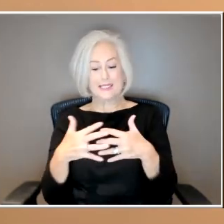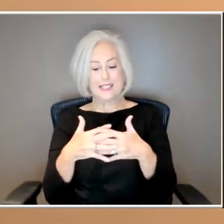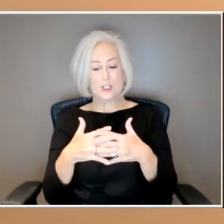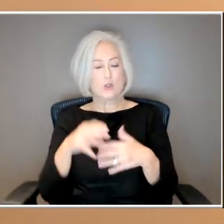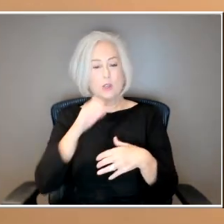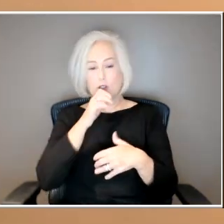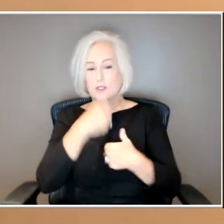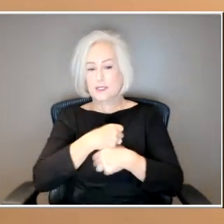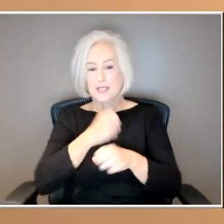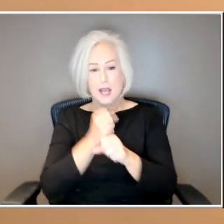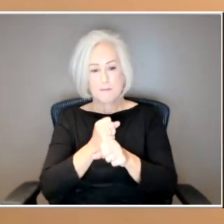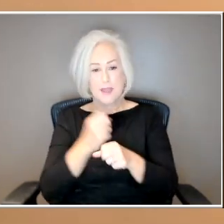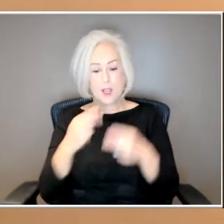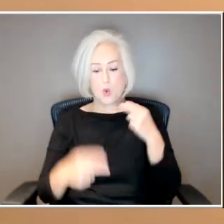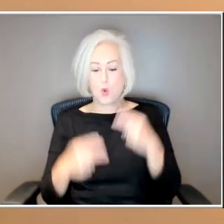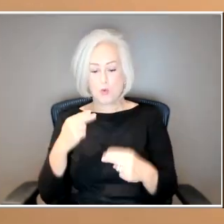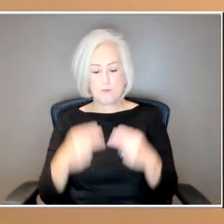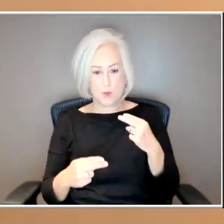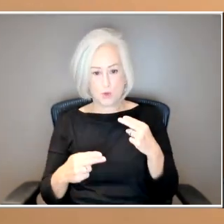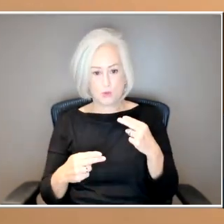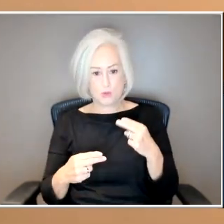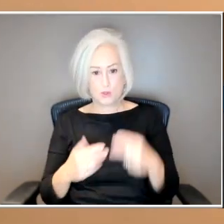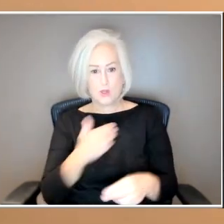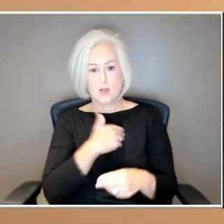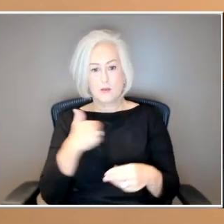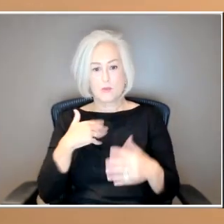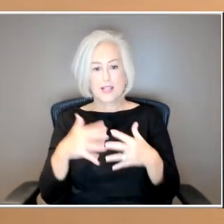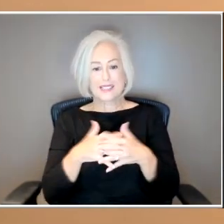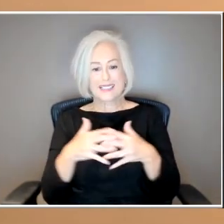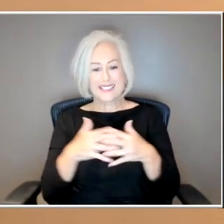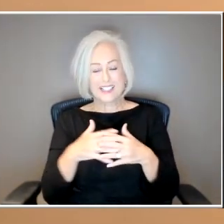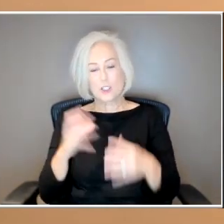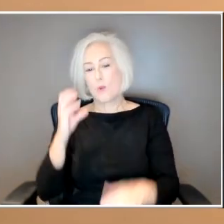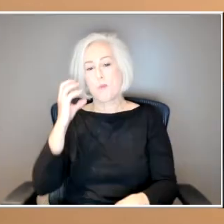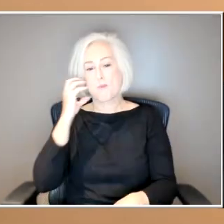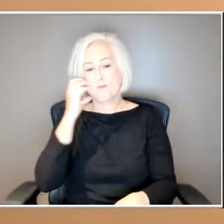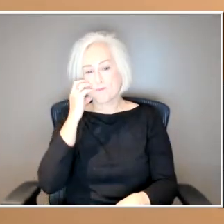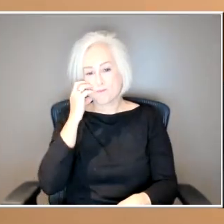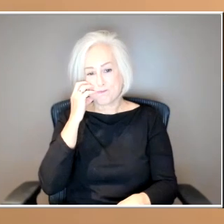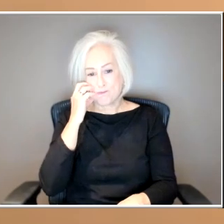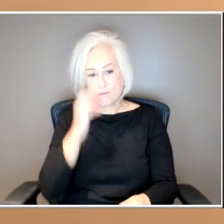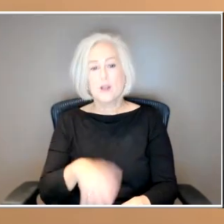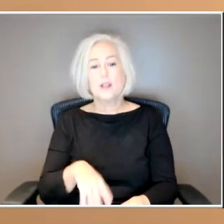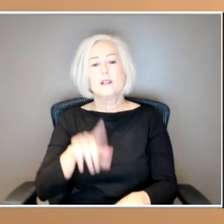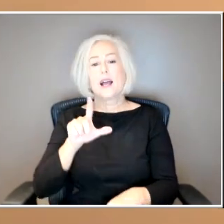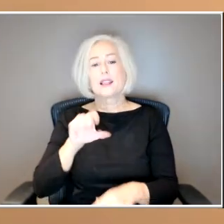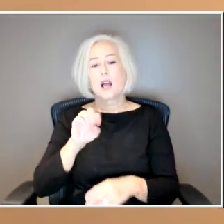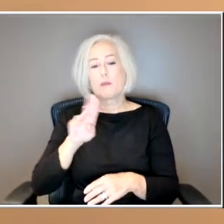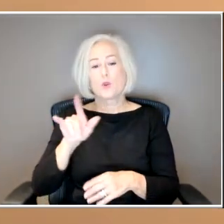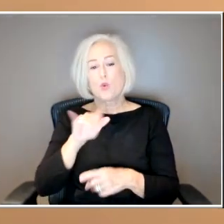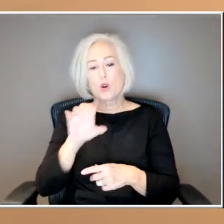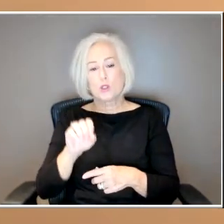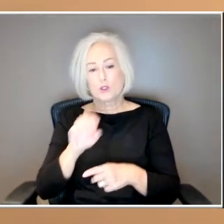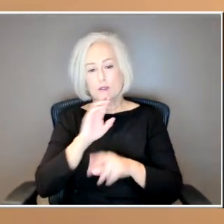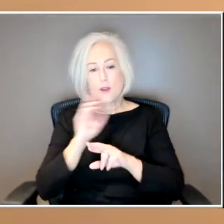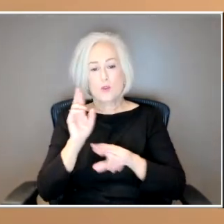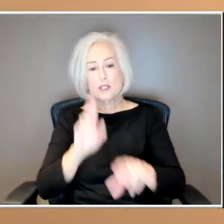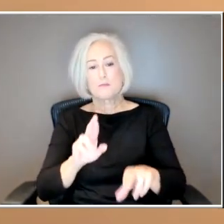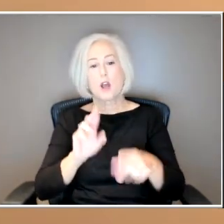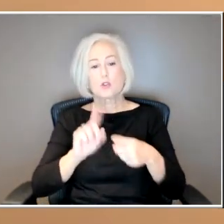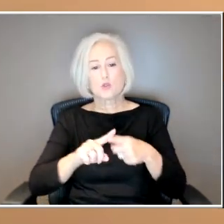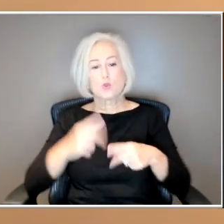or make any hormones. Breast tissue is made of fat and ducts and lobules that respond to the hormones that are made elsewhere in our